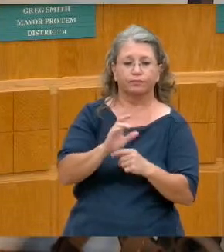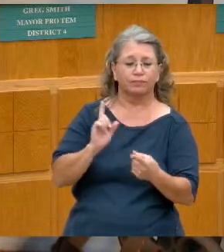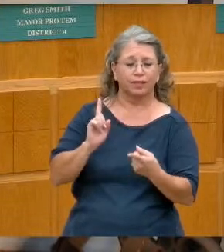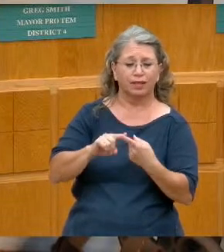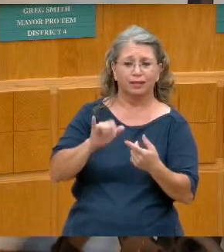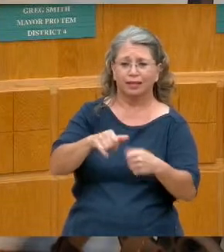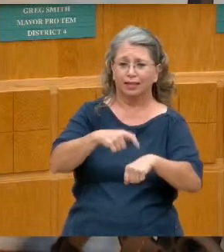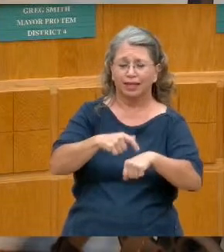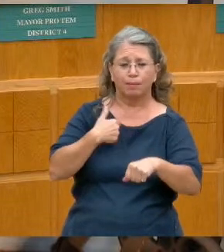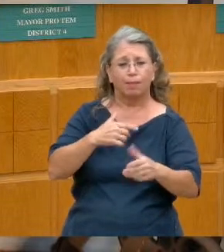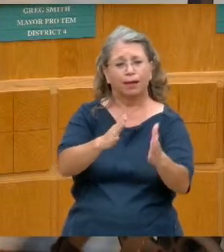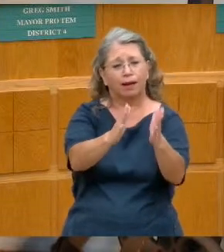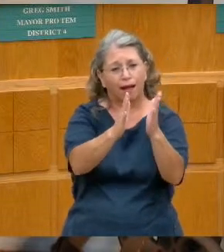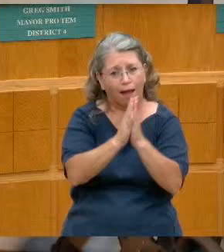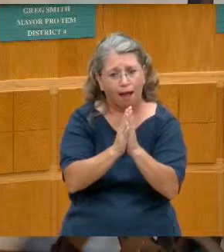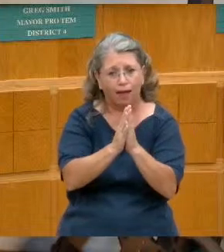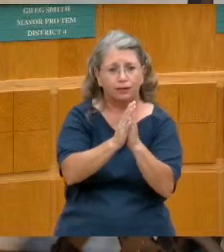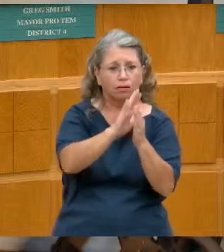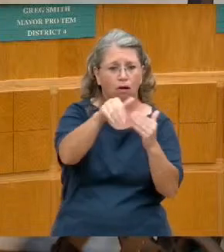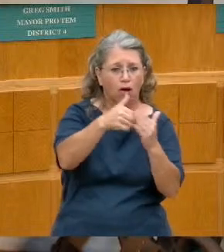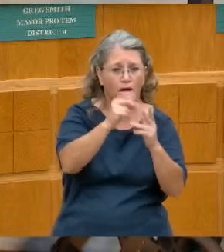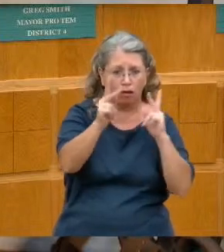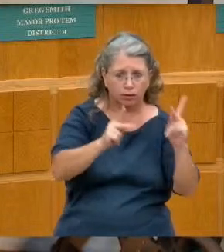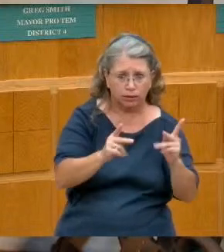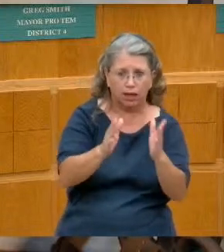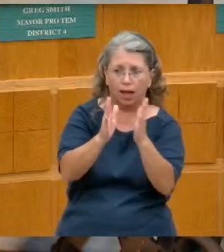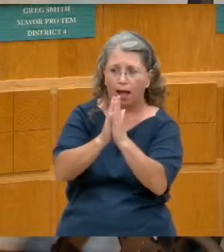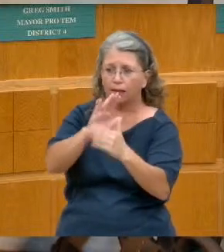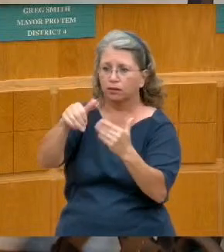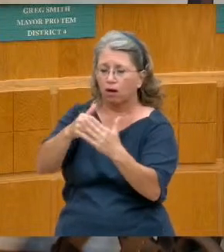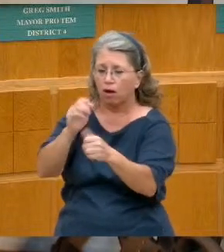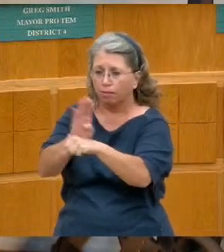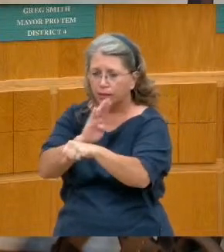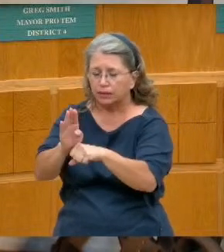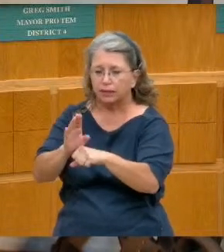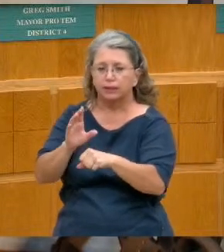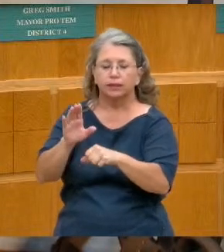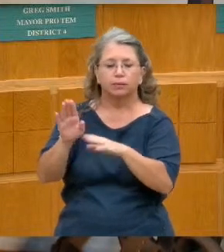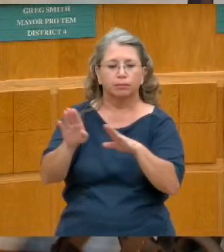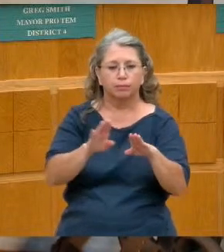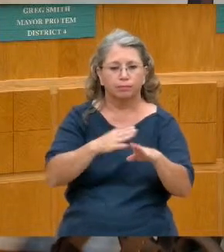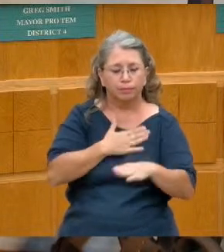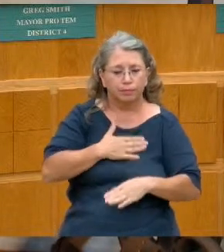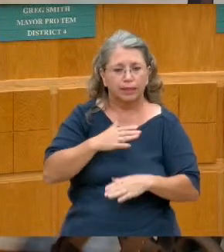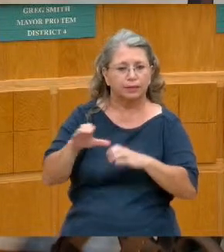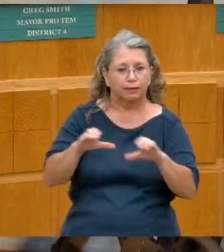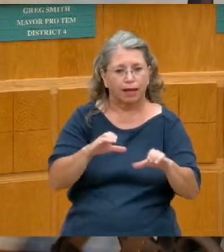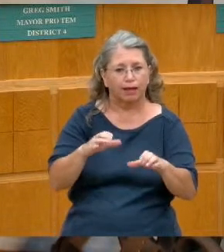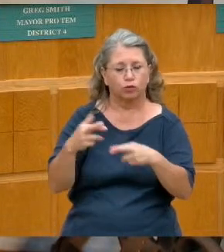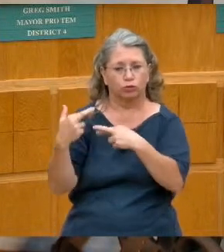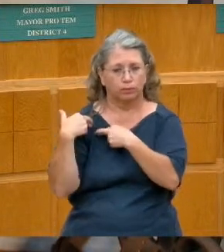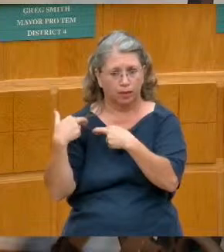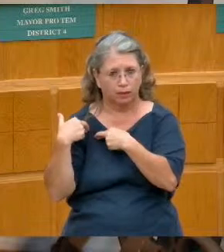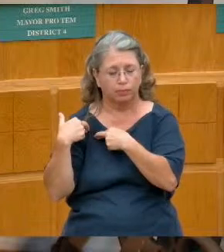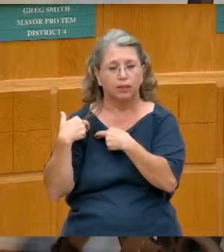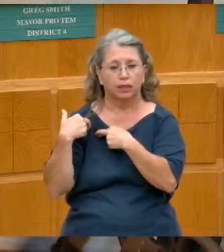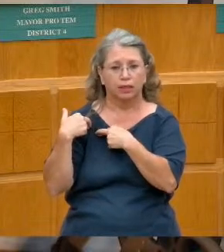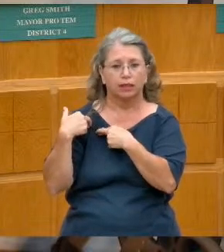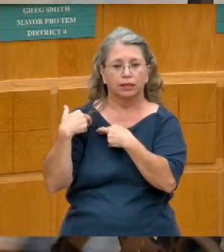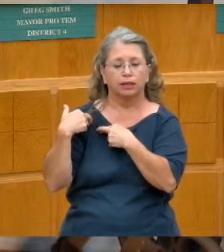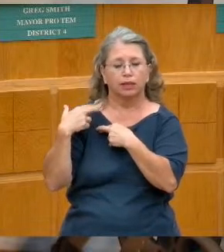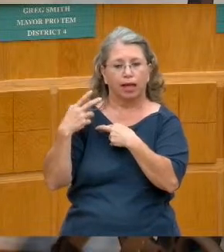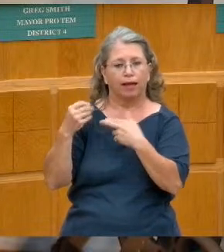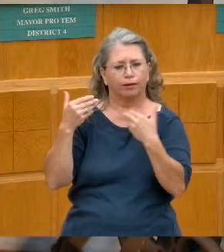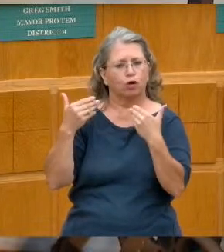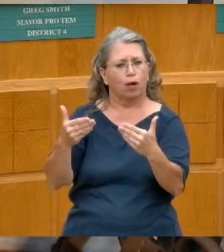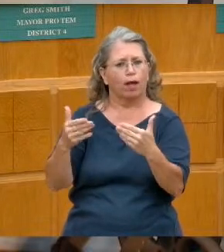all citizens and businesses to act responsibly and conduct yourself as if we had an order in effect.